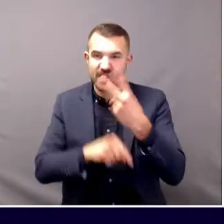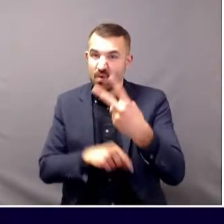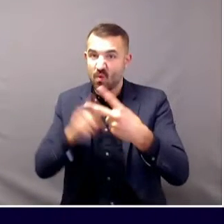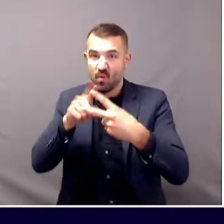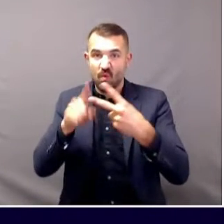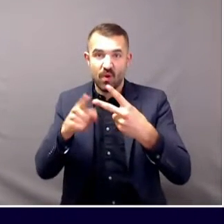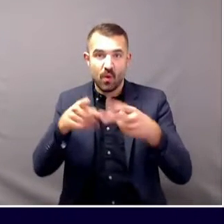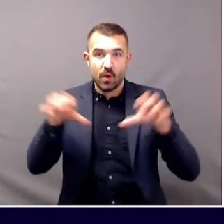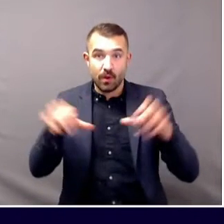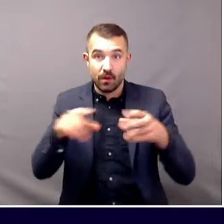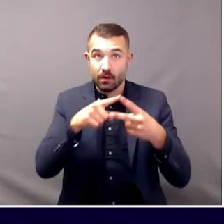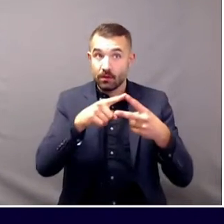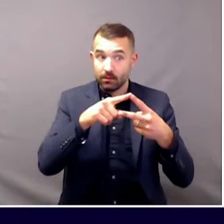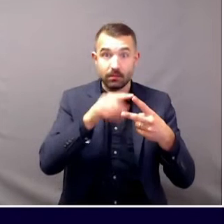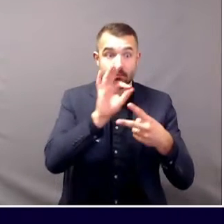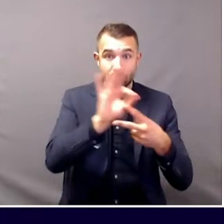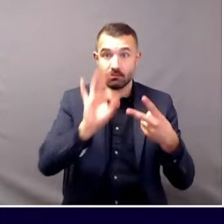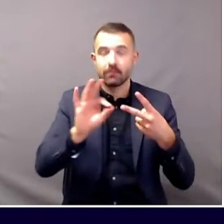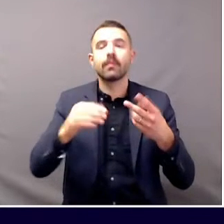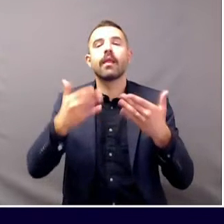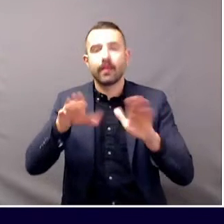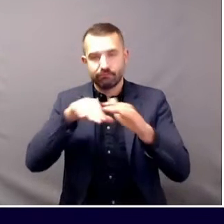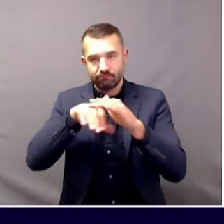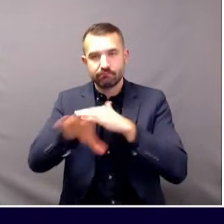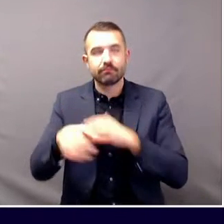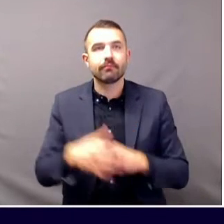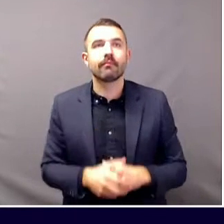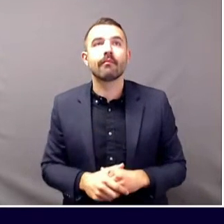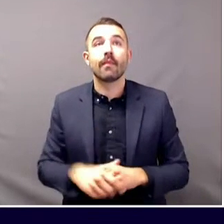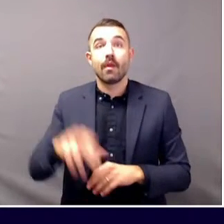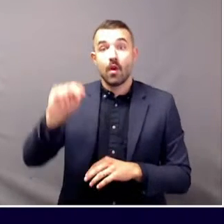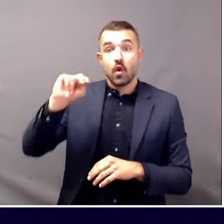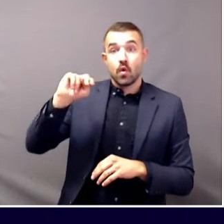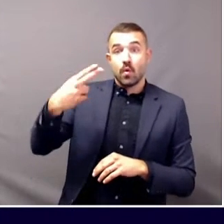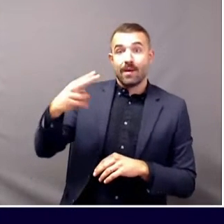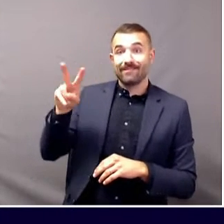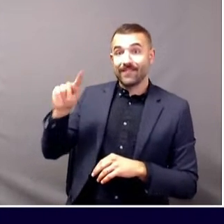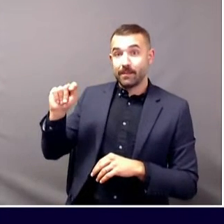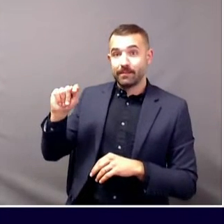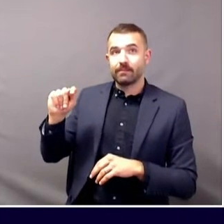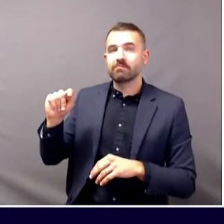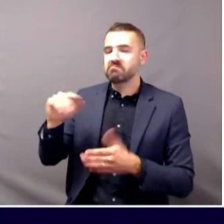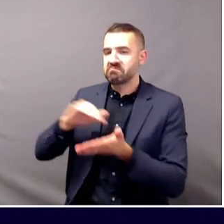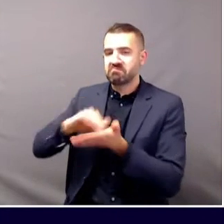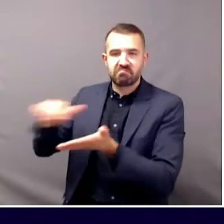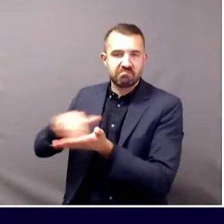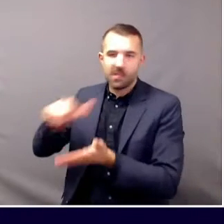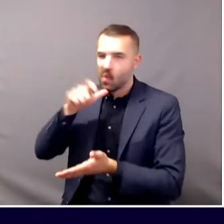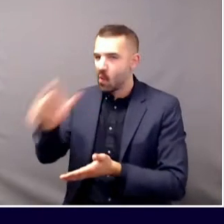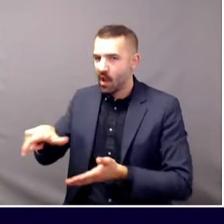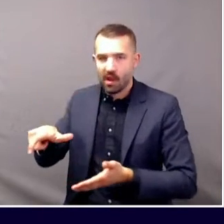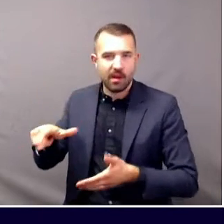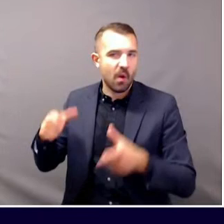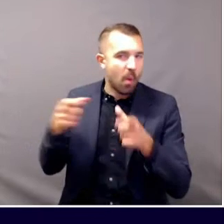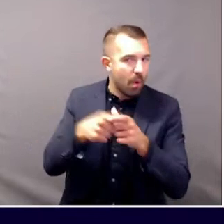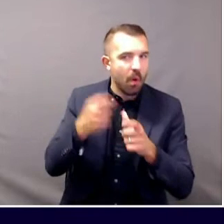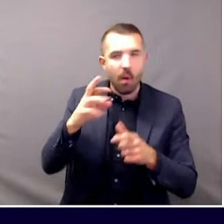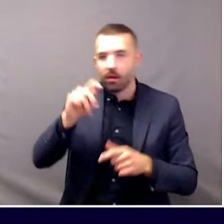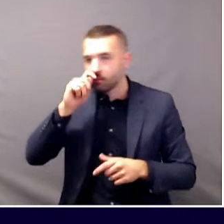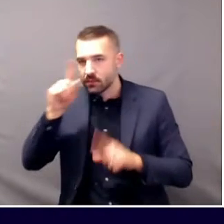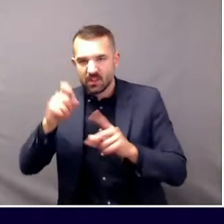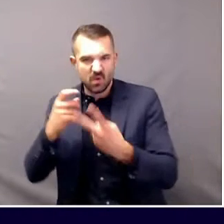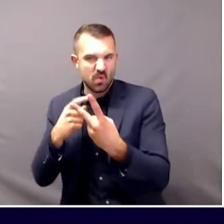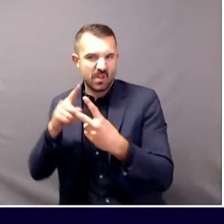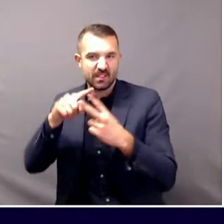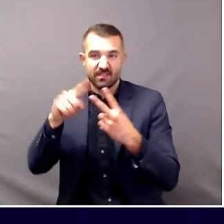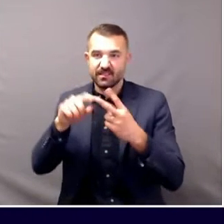data include, but are not limited to, positivity rates and new case rates. In the past 2 weeks, Massachusetts